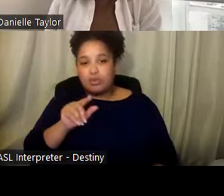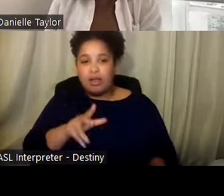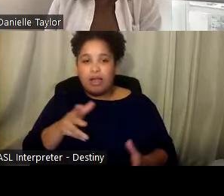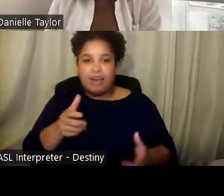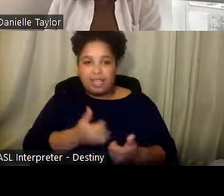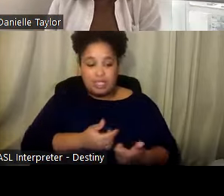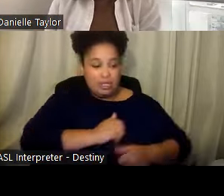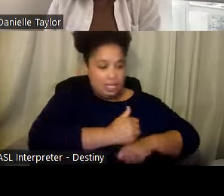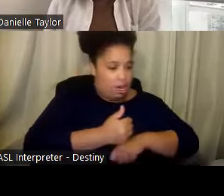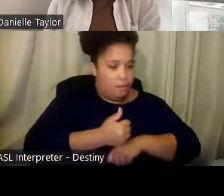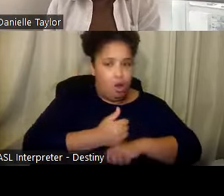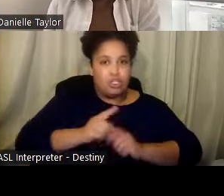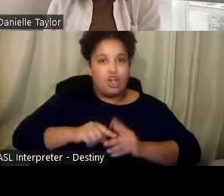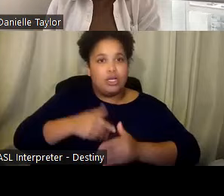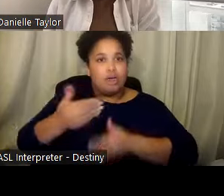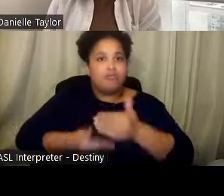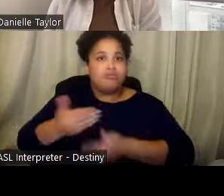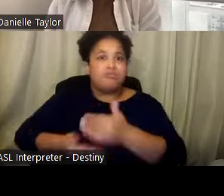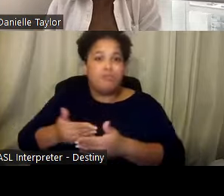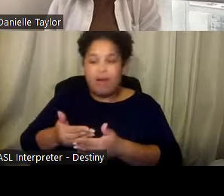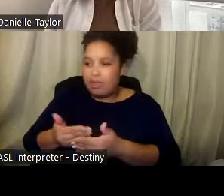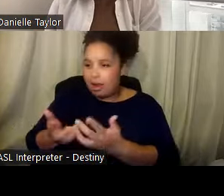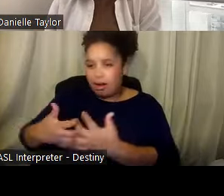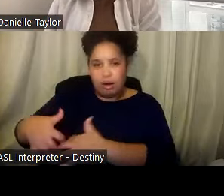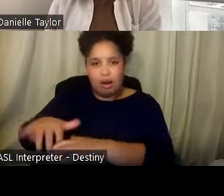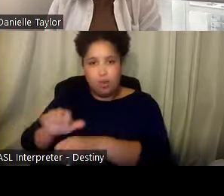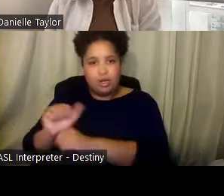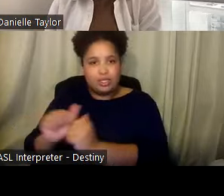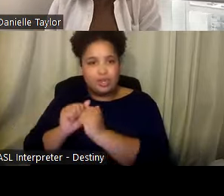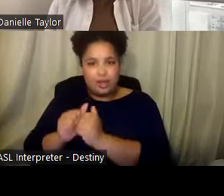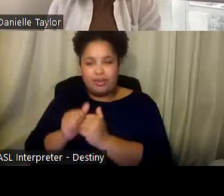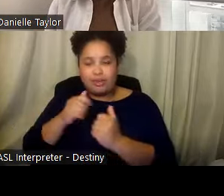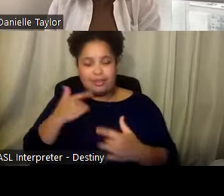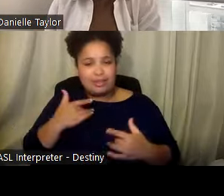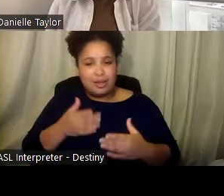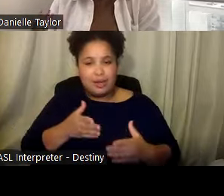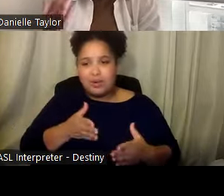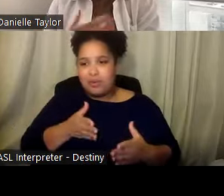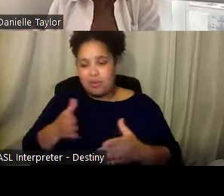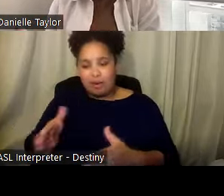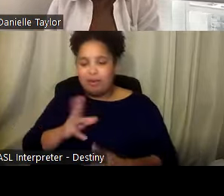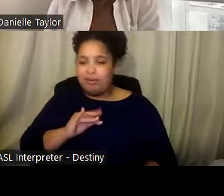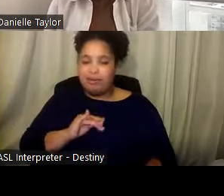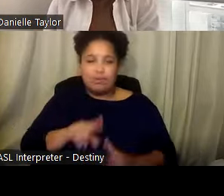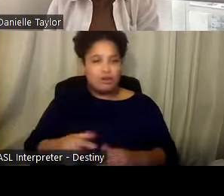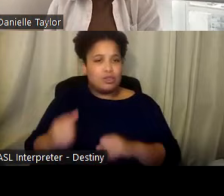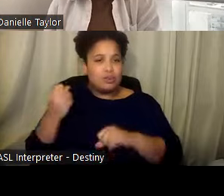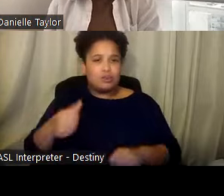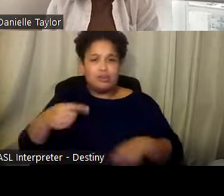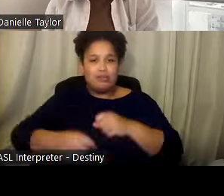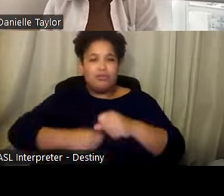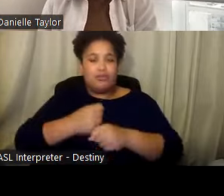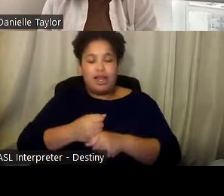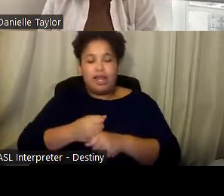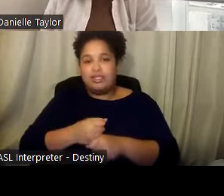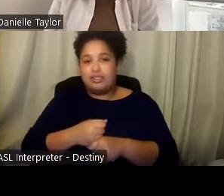pieces slotting together in a very exciting way. And we are really excited to start strong through this year and hit the ground running